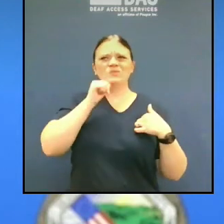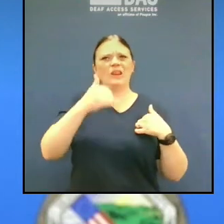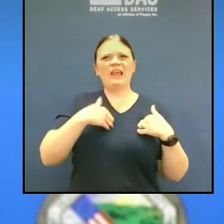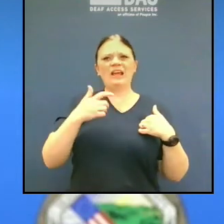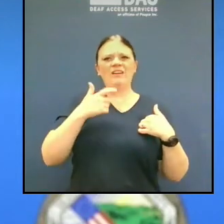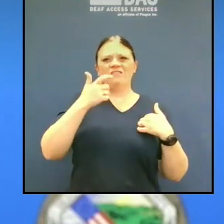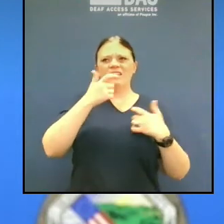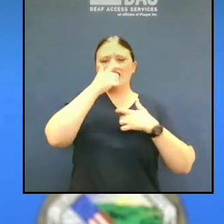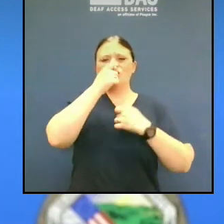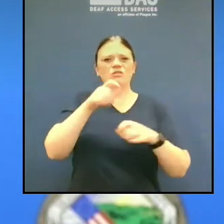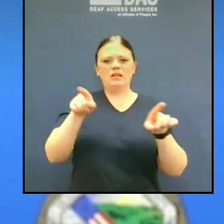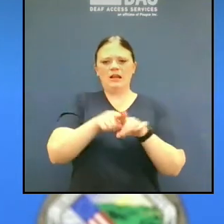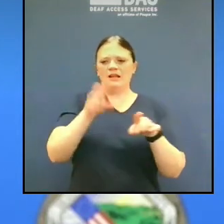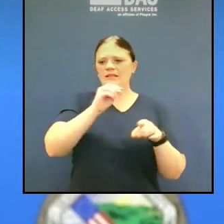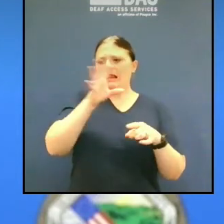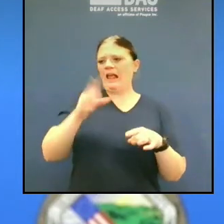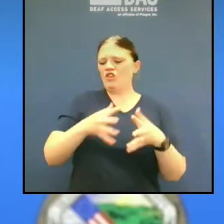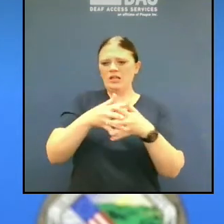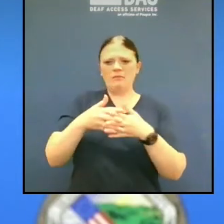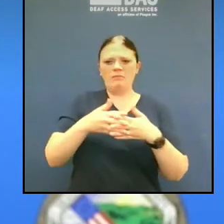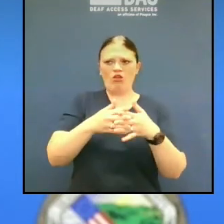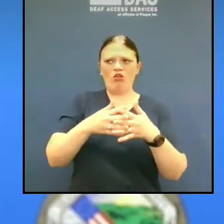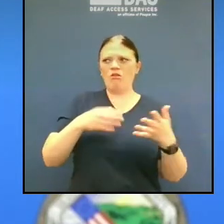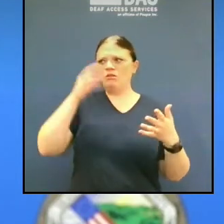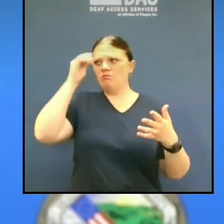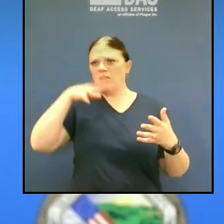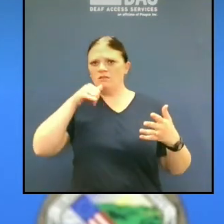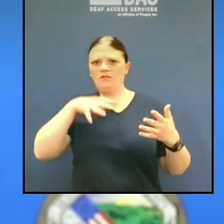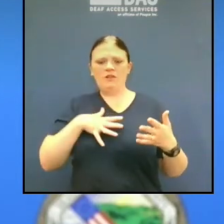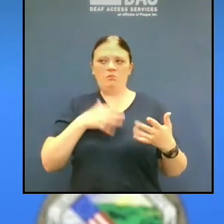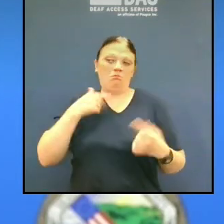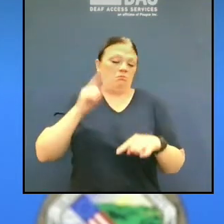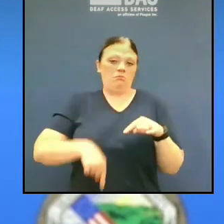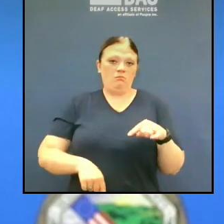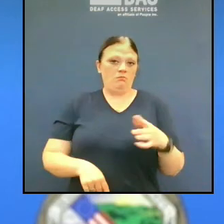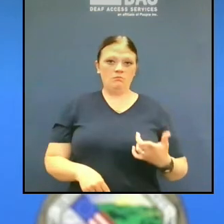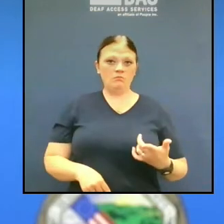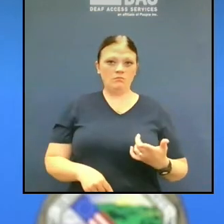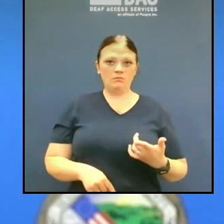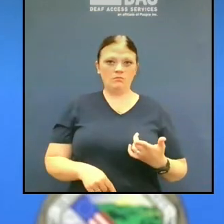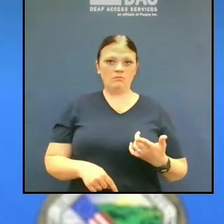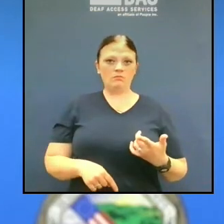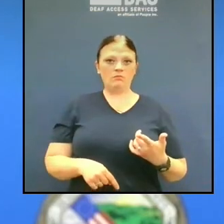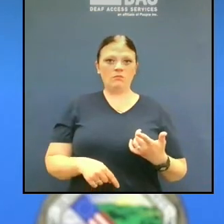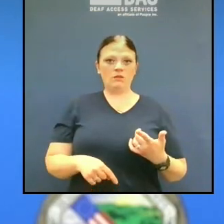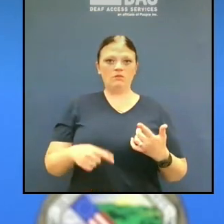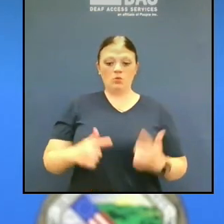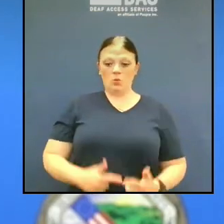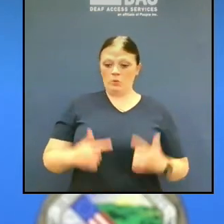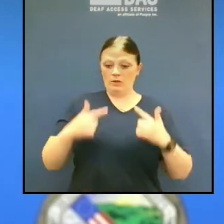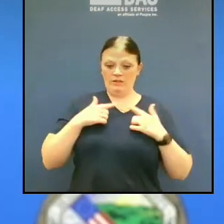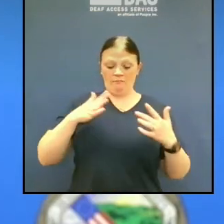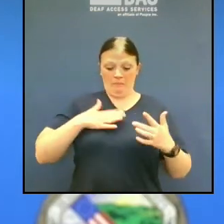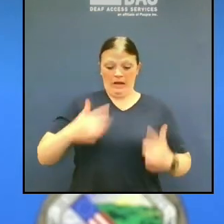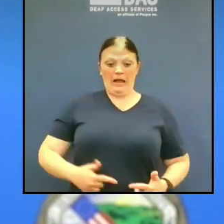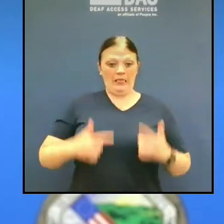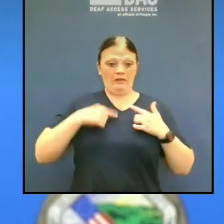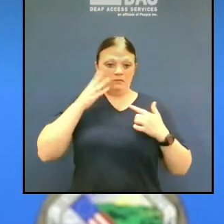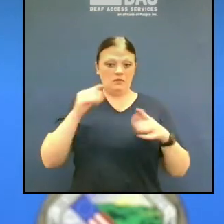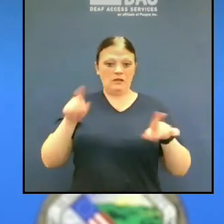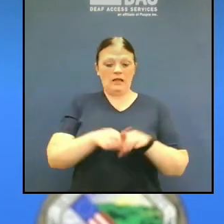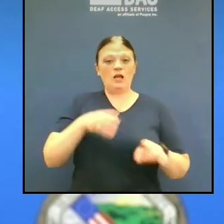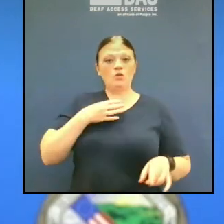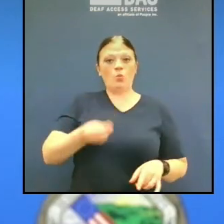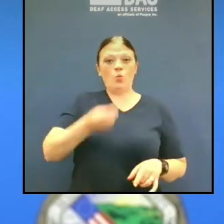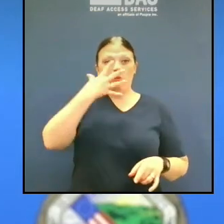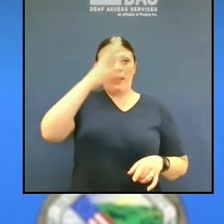of an African-American male or female, and I never can. And it really, as having lived a life that I have as a white male, I'm